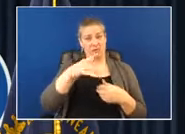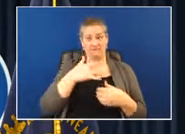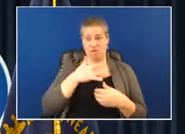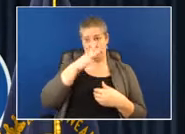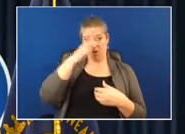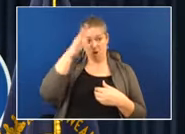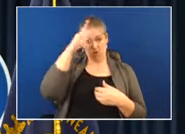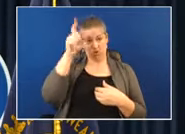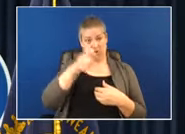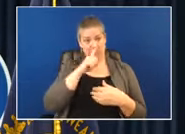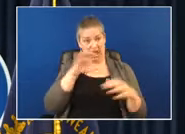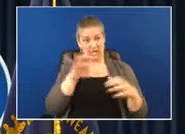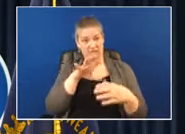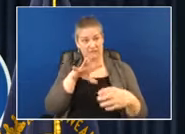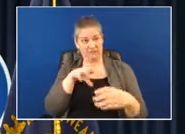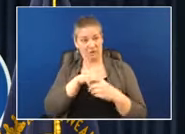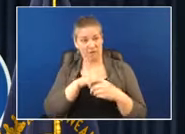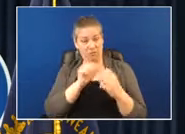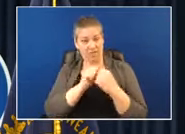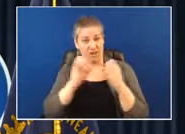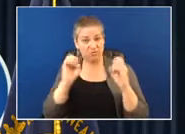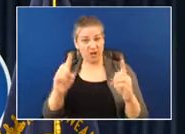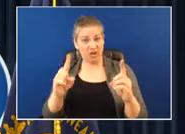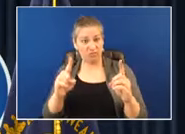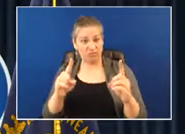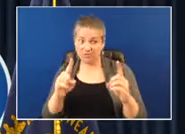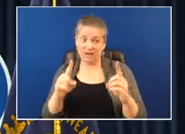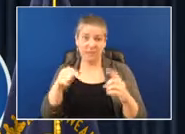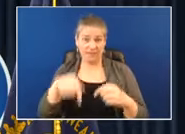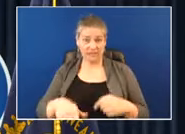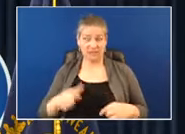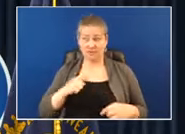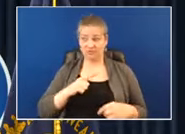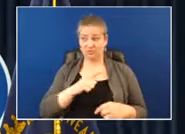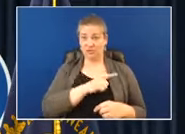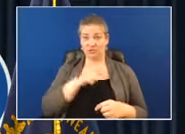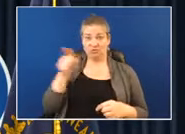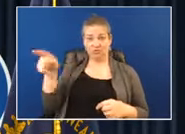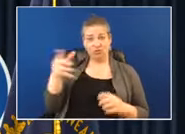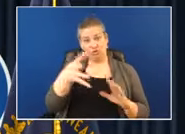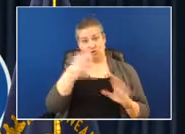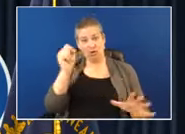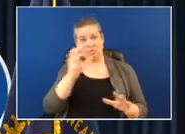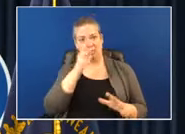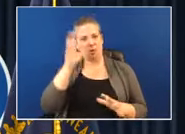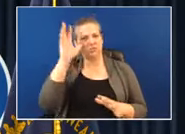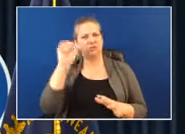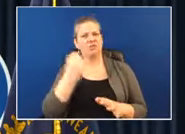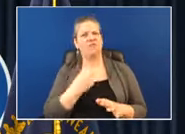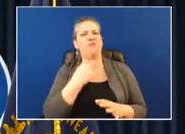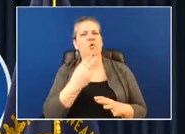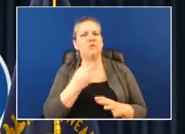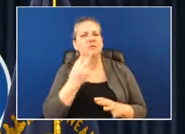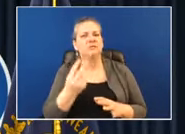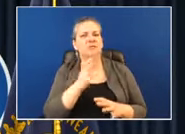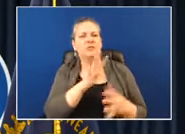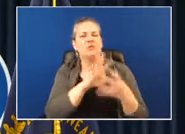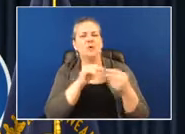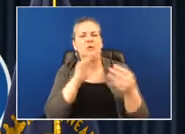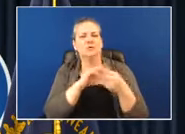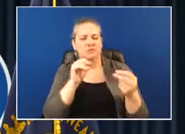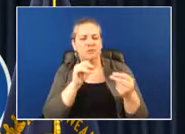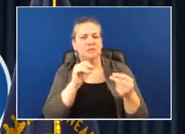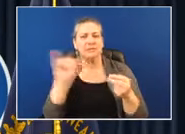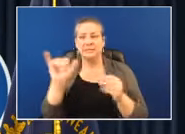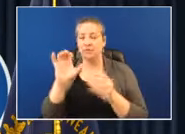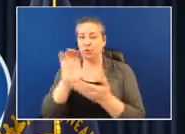involved in education, this legislature just took your voice away. Same as in curriculum. It's not being